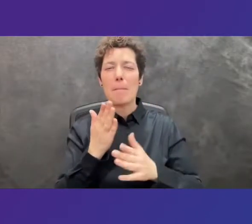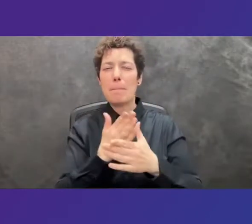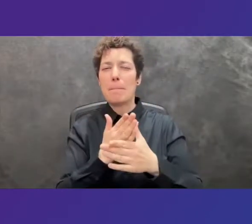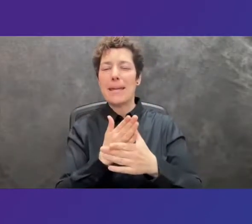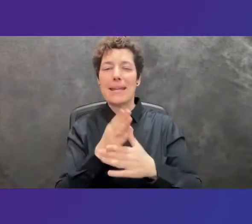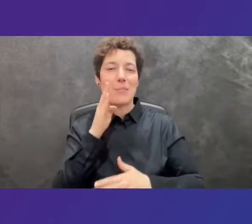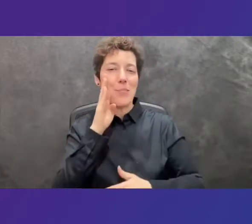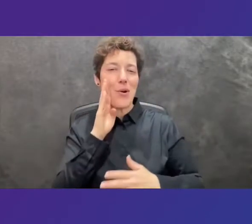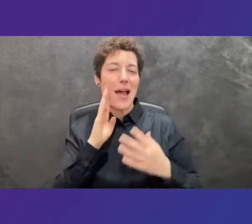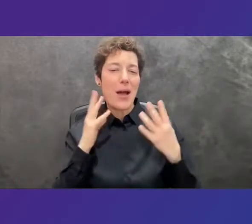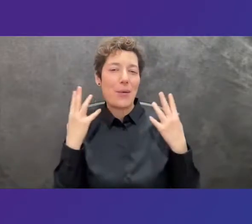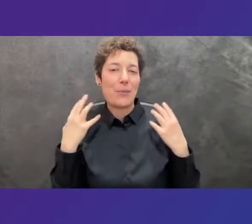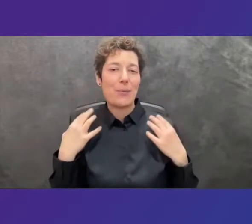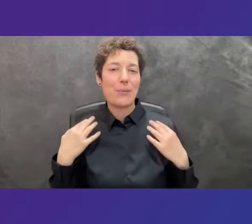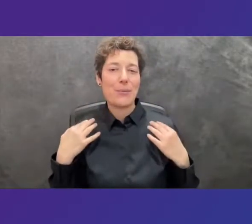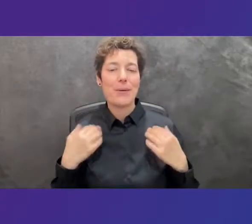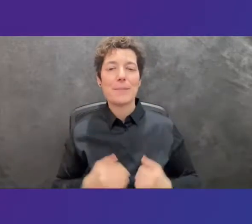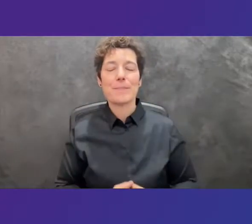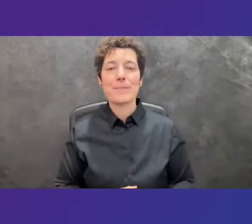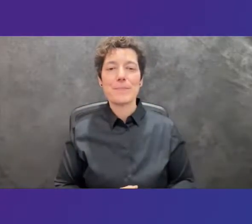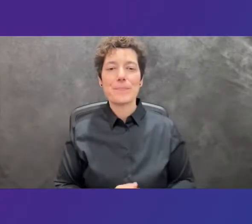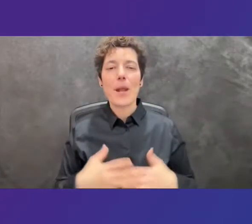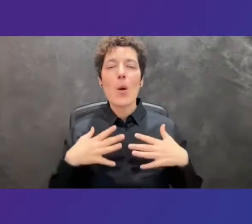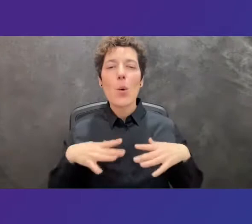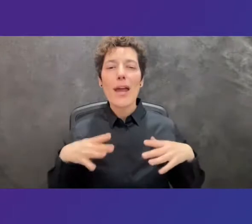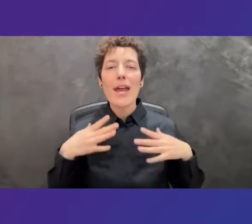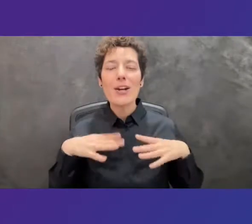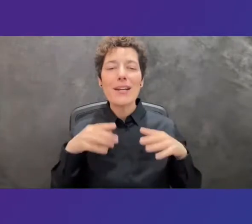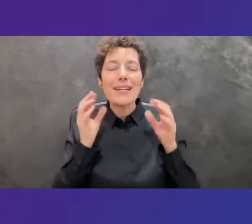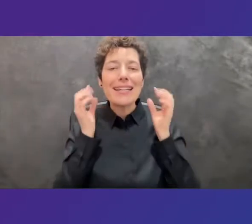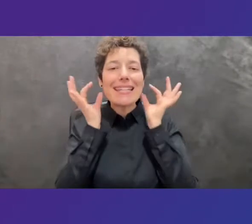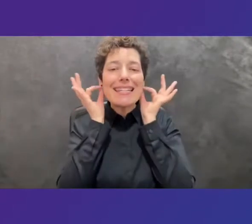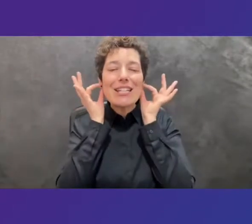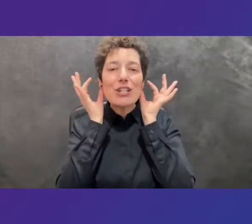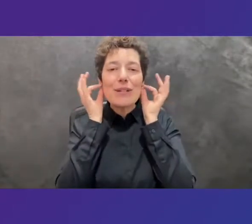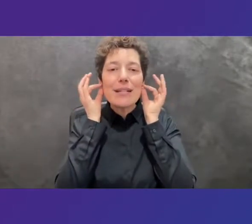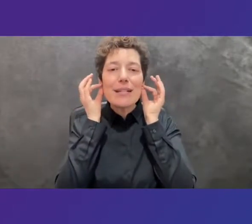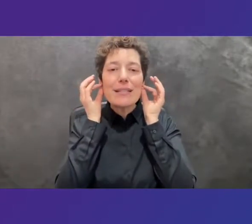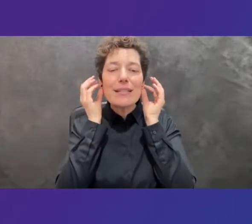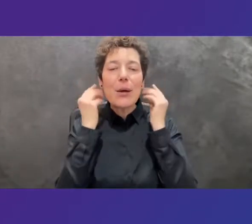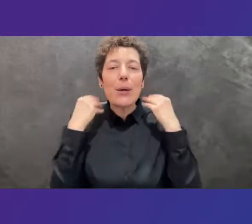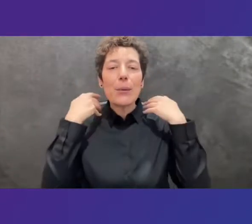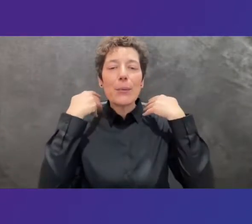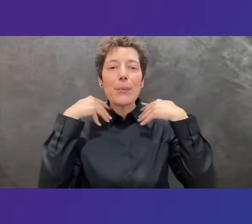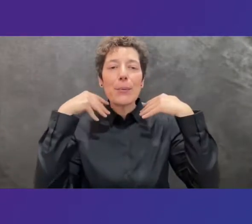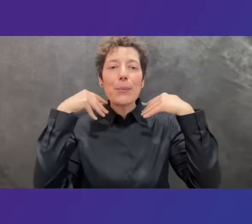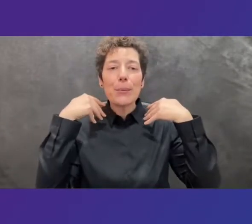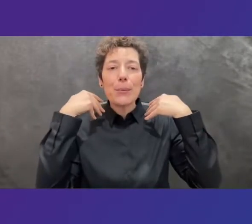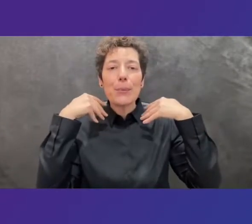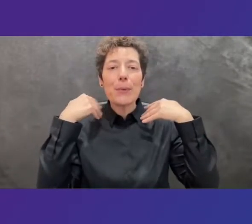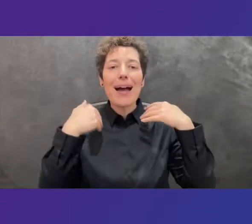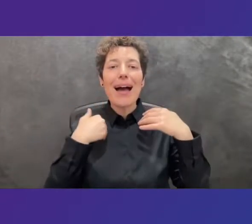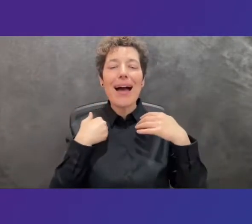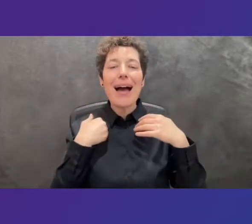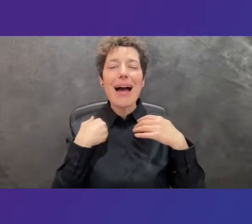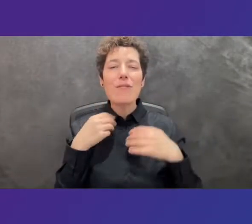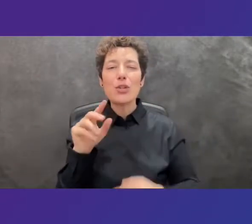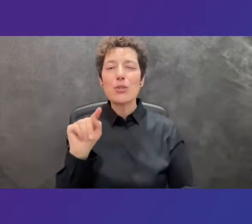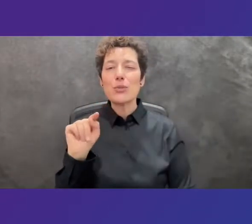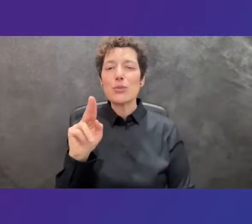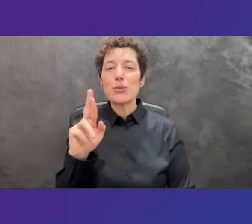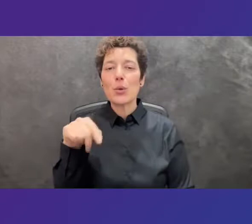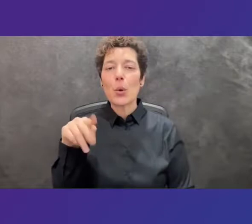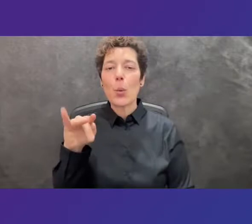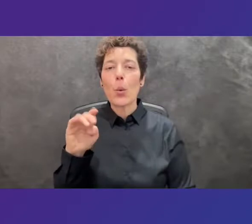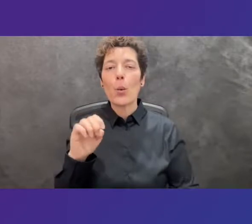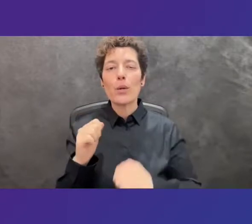the end. I'm wearing dangly earrings that have turquoise stones at the end of them.